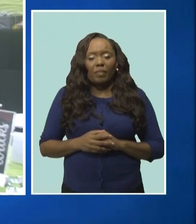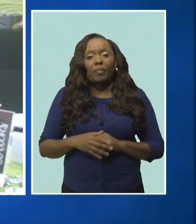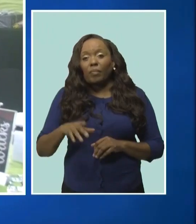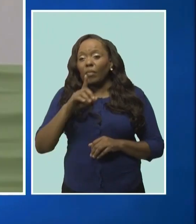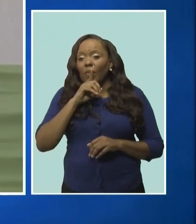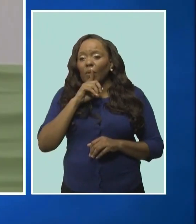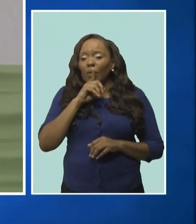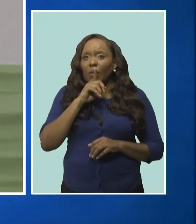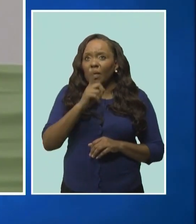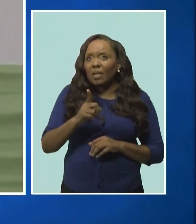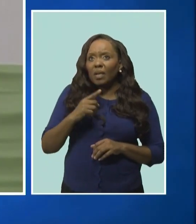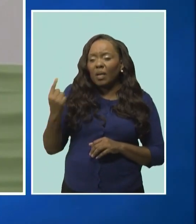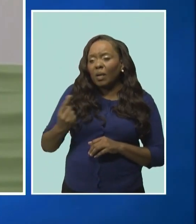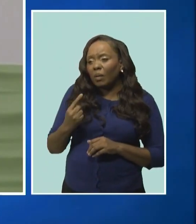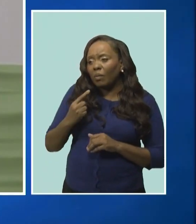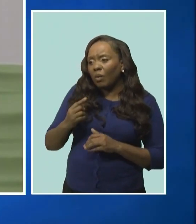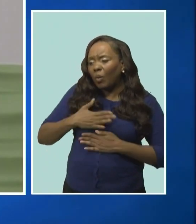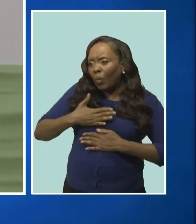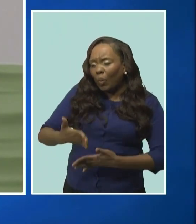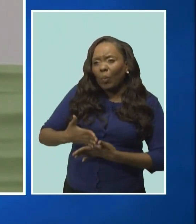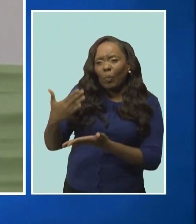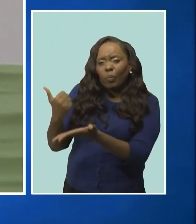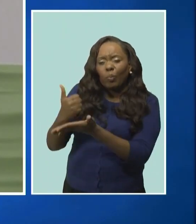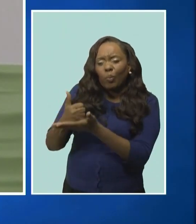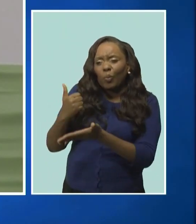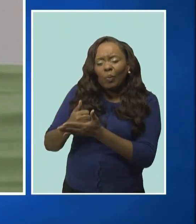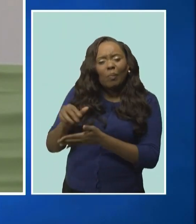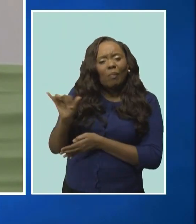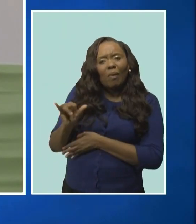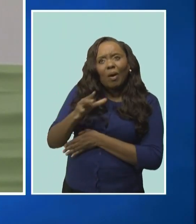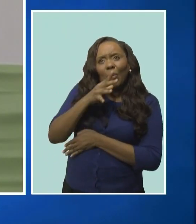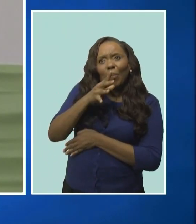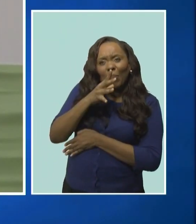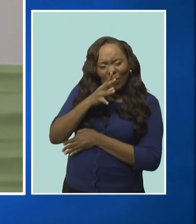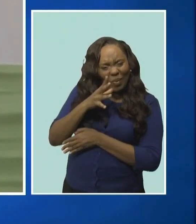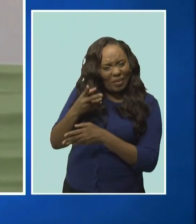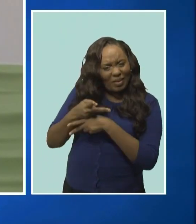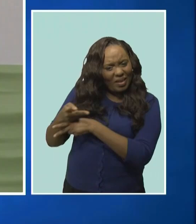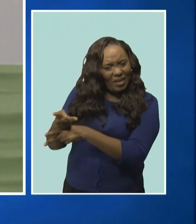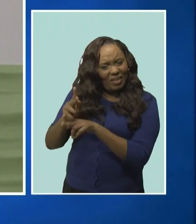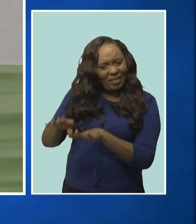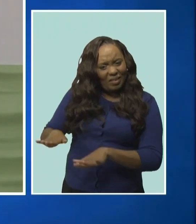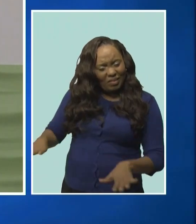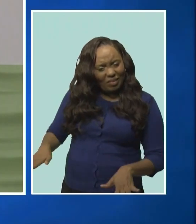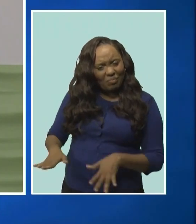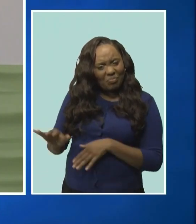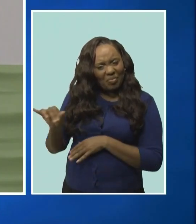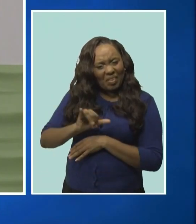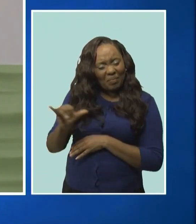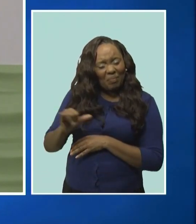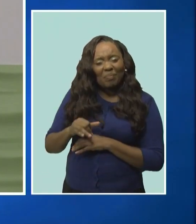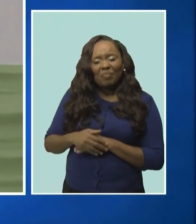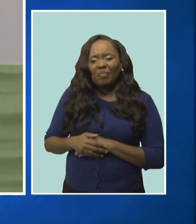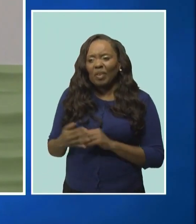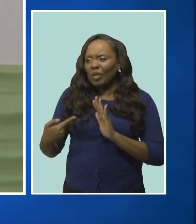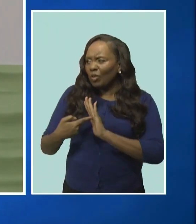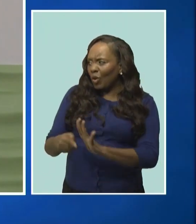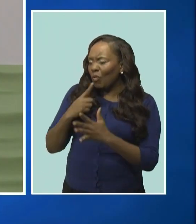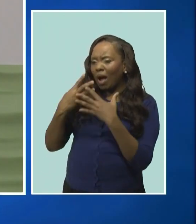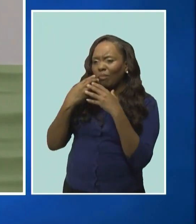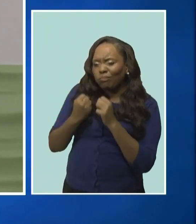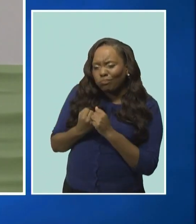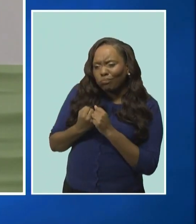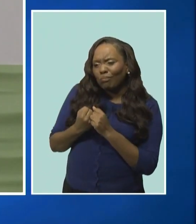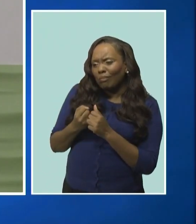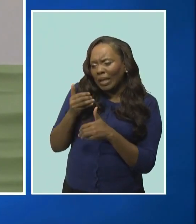us in a way that a mother would look out for her children. She showed her dedication and commitment